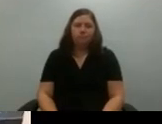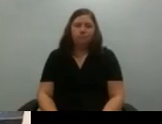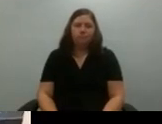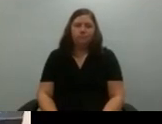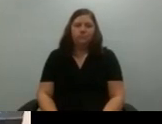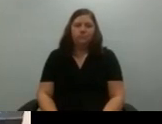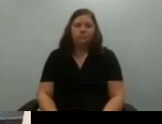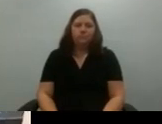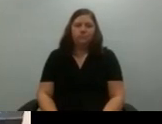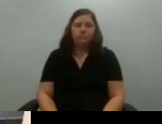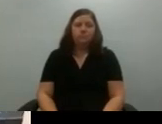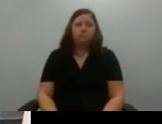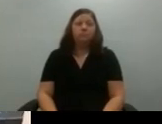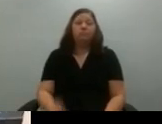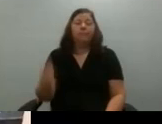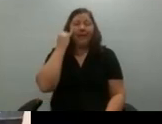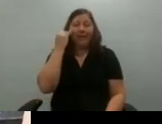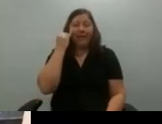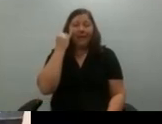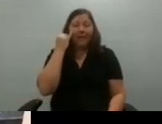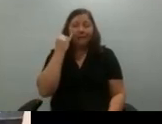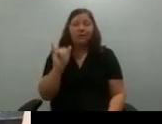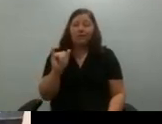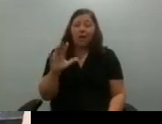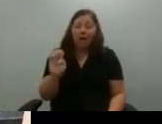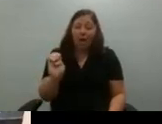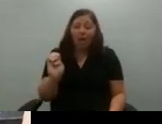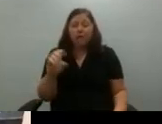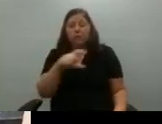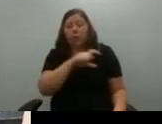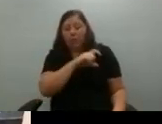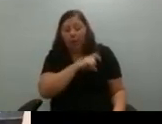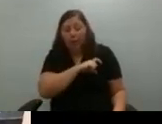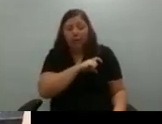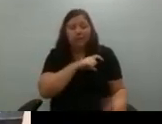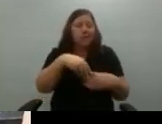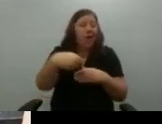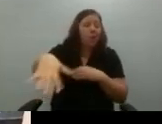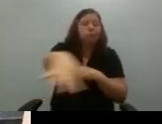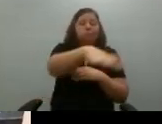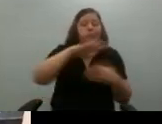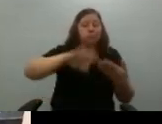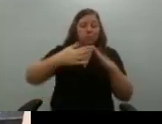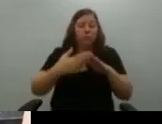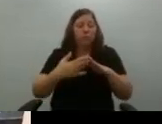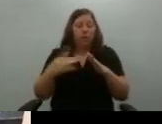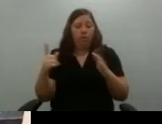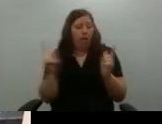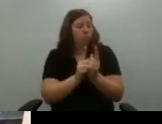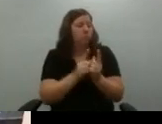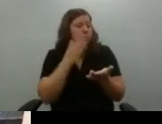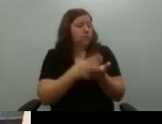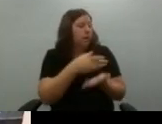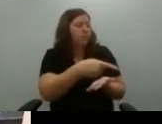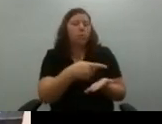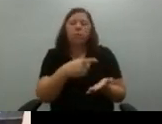If you are stopped by ICE or the police outside or in public, first of all, don't run away. You first